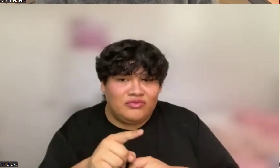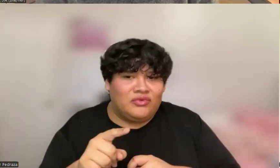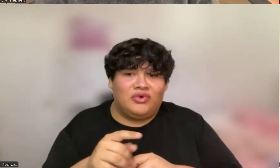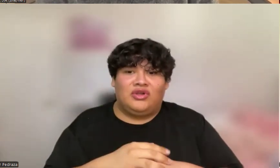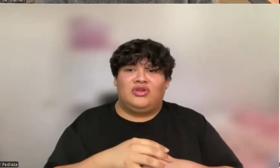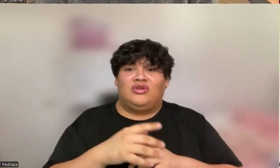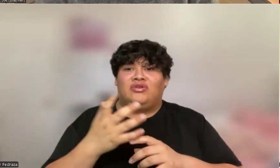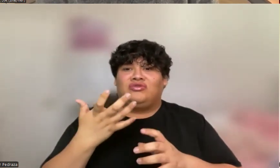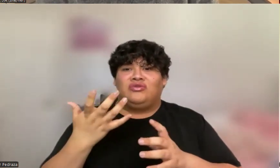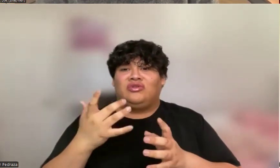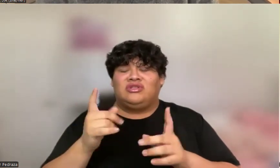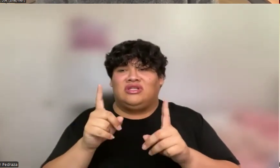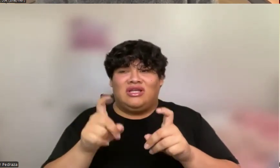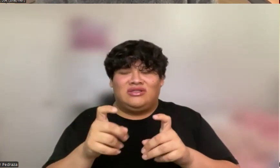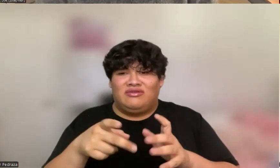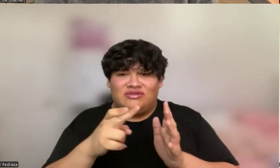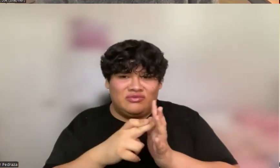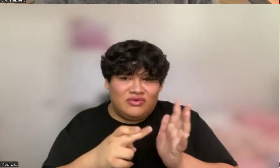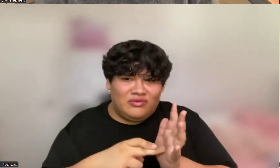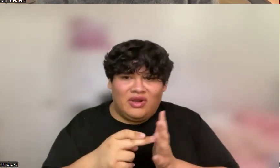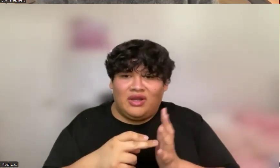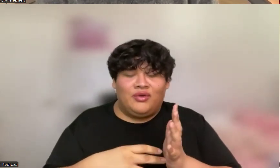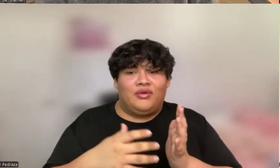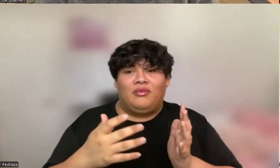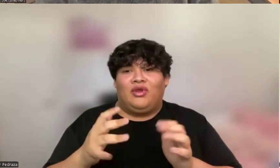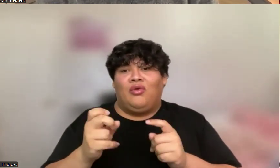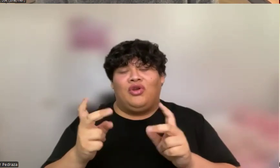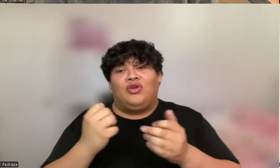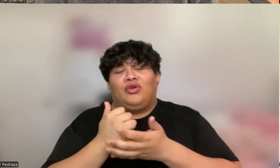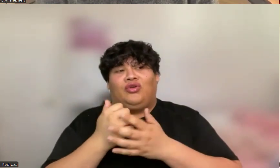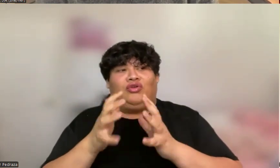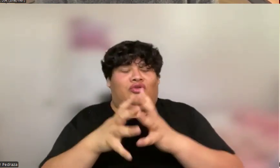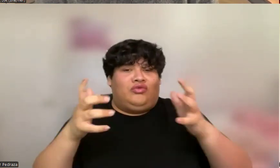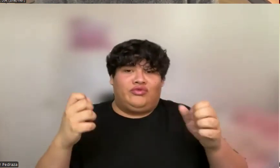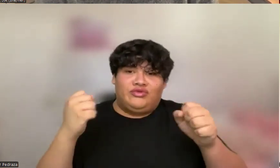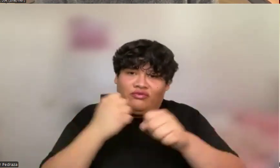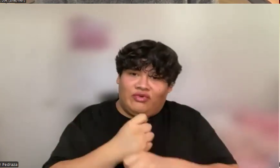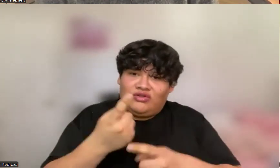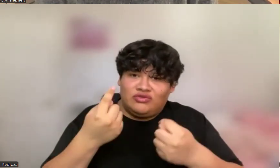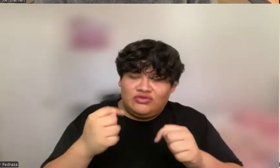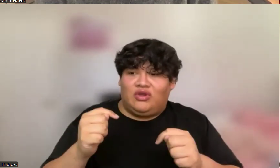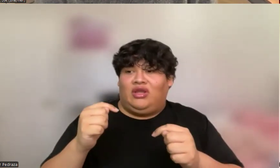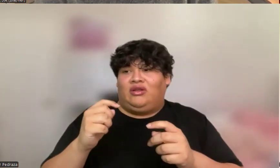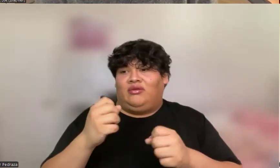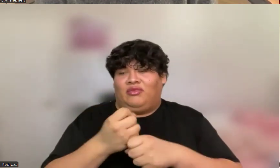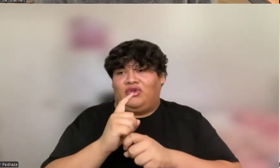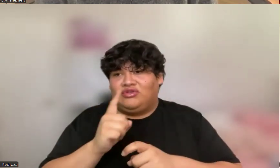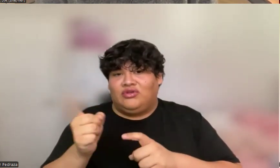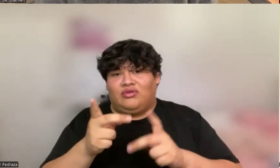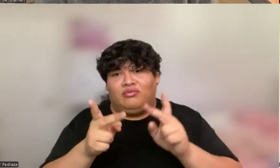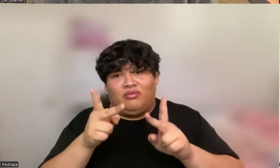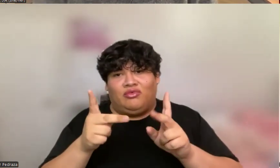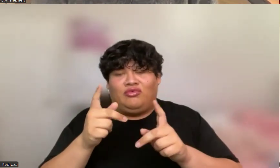this is a requirement. It's always been a huge fight to maintain those services for the older adult